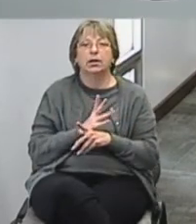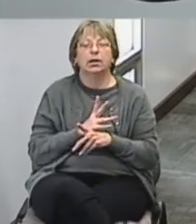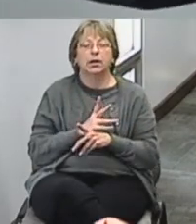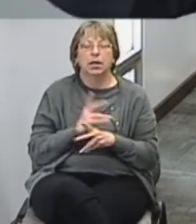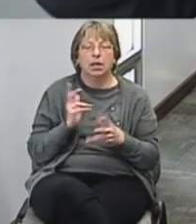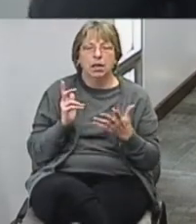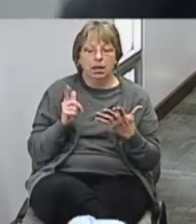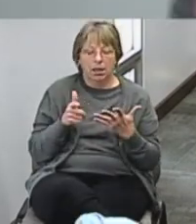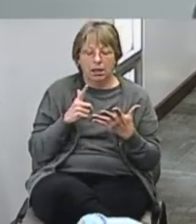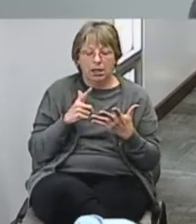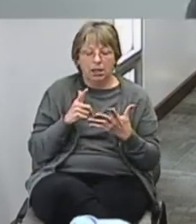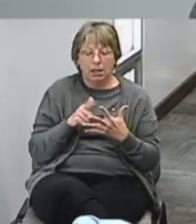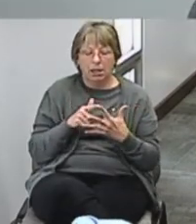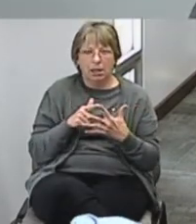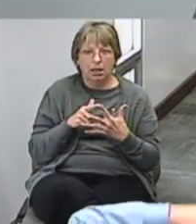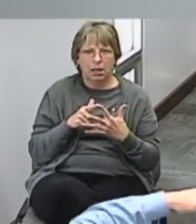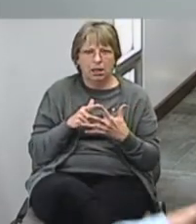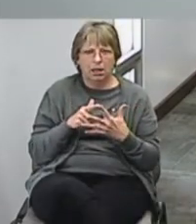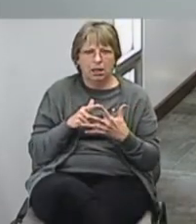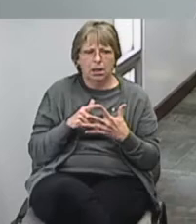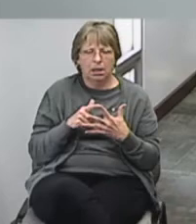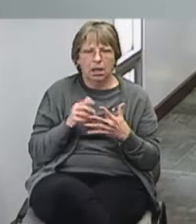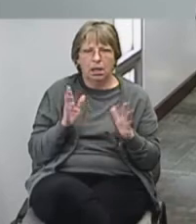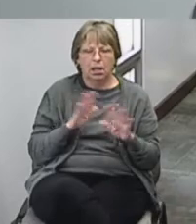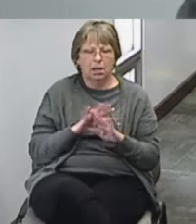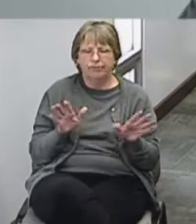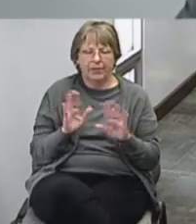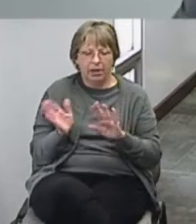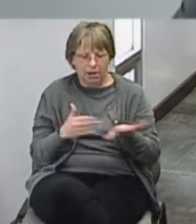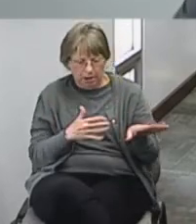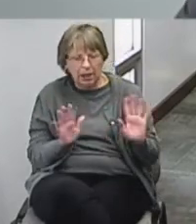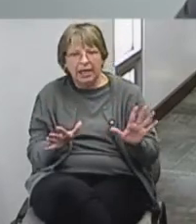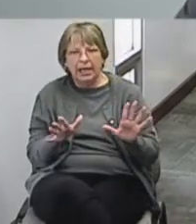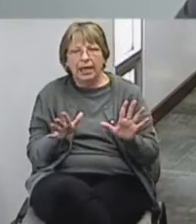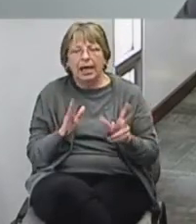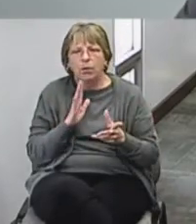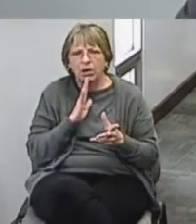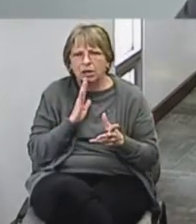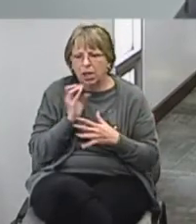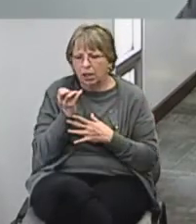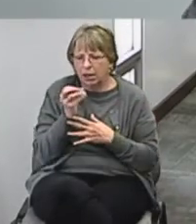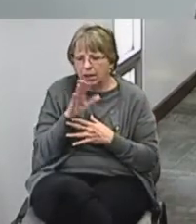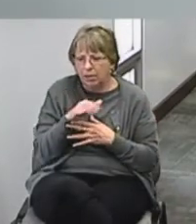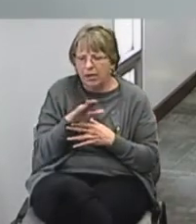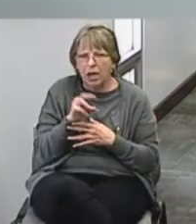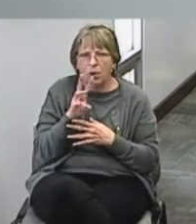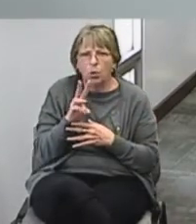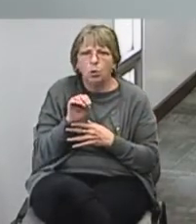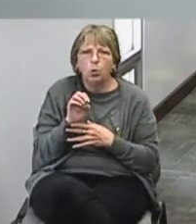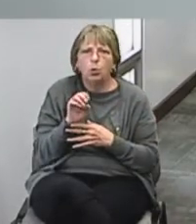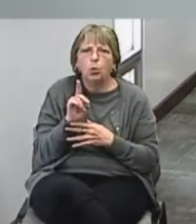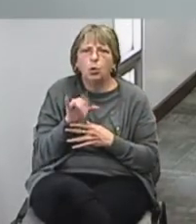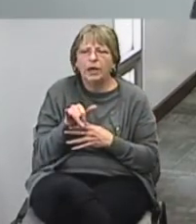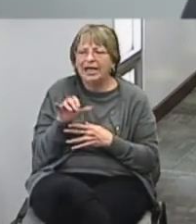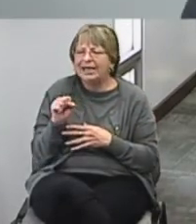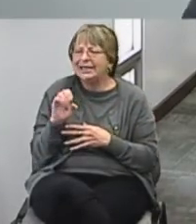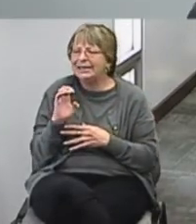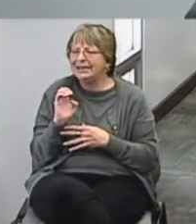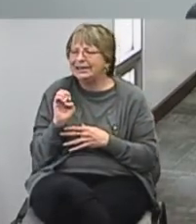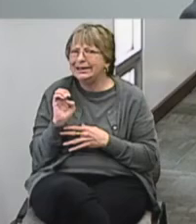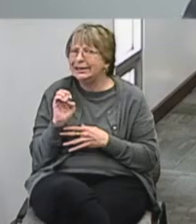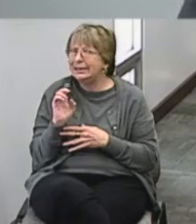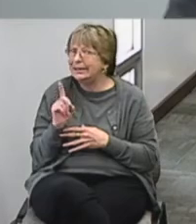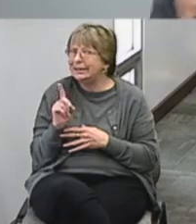And then secondly, wanted to talk a little bit about the Woody Seat project. We've had a recent development